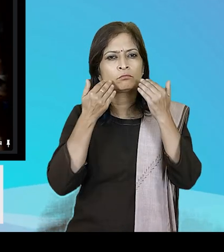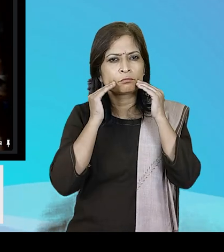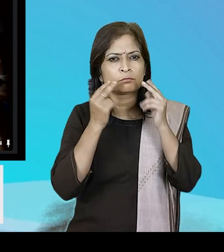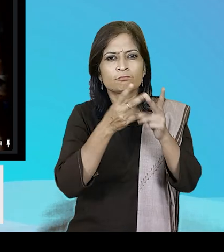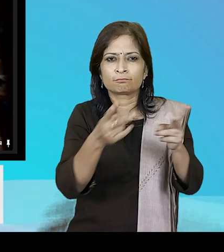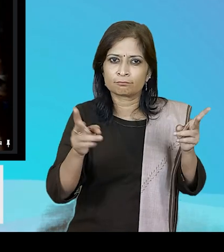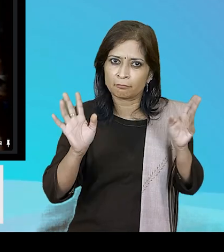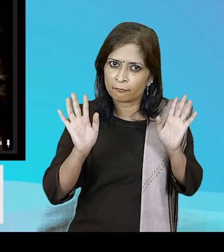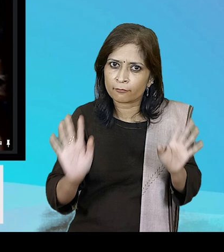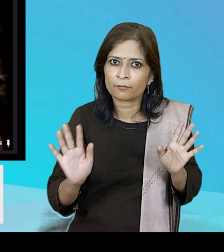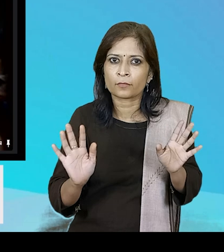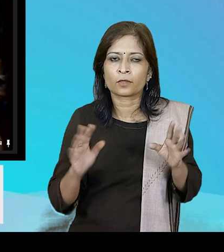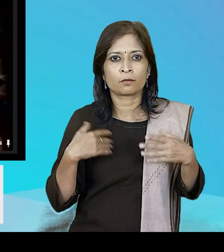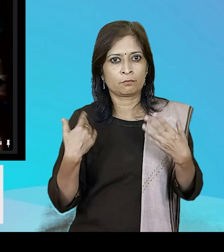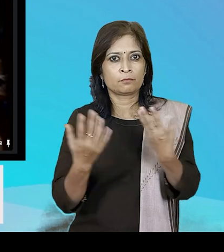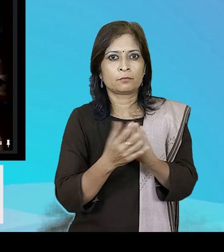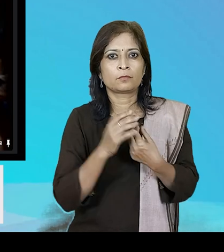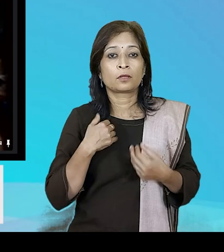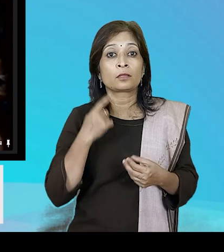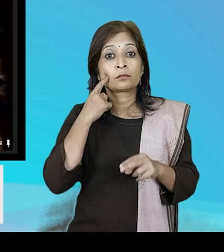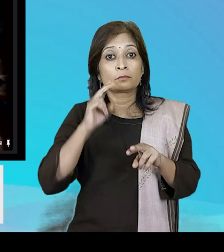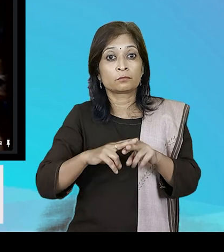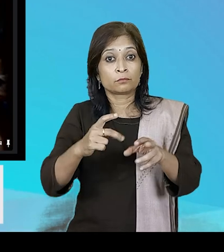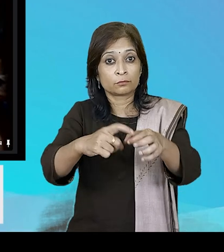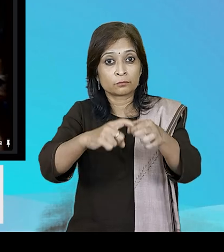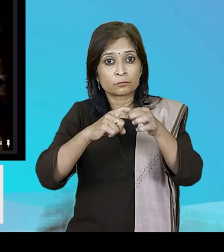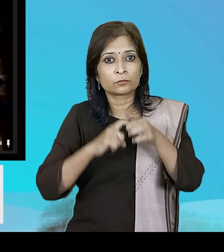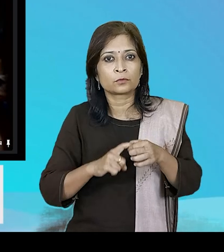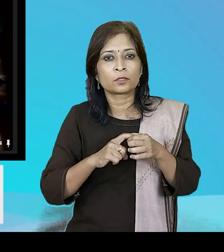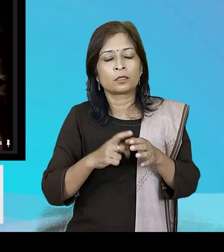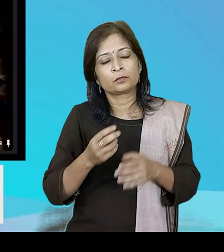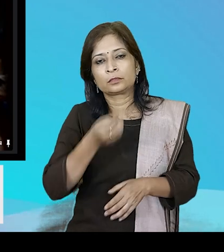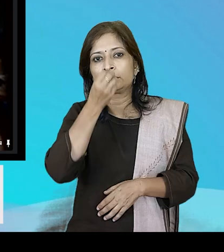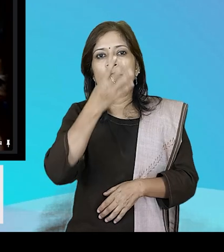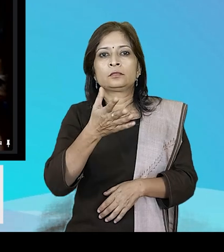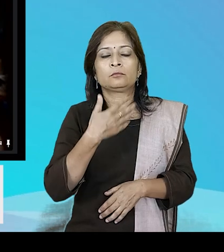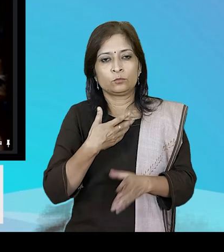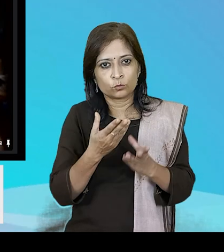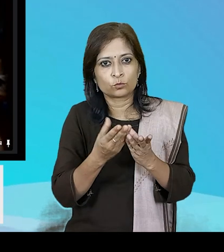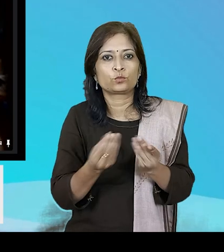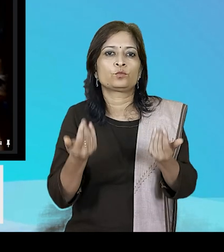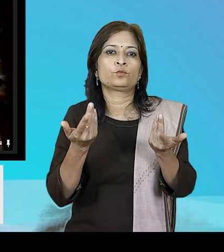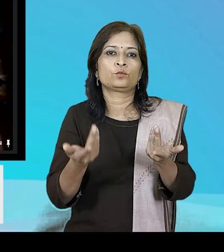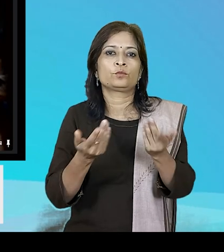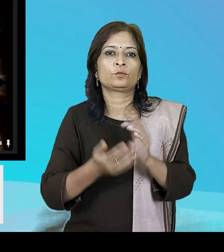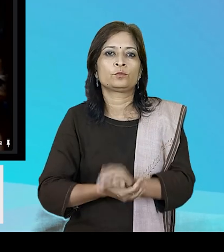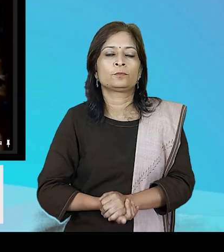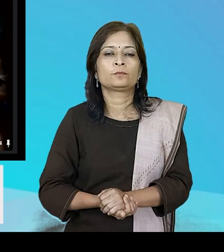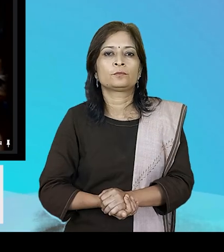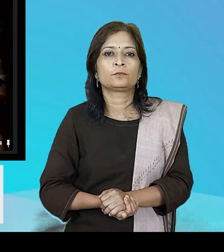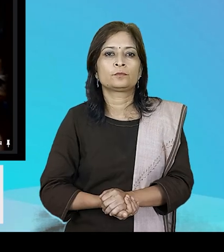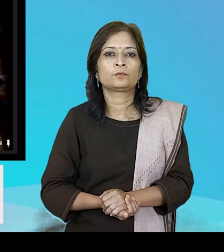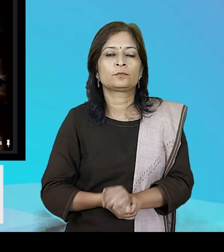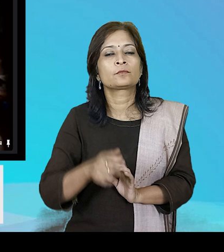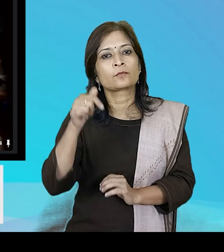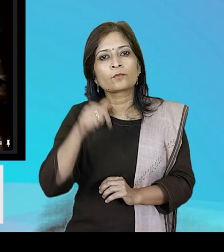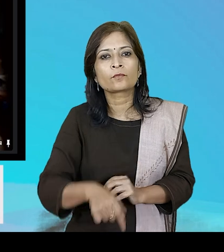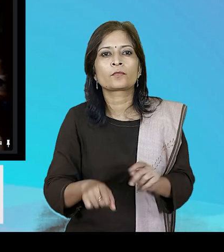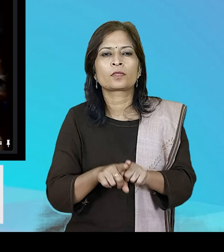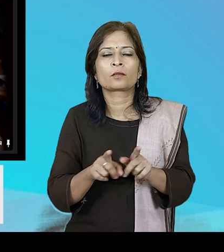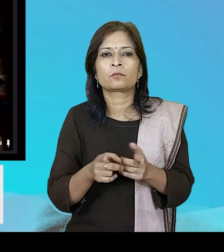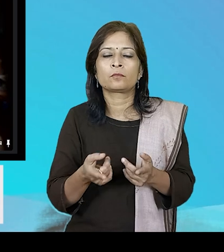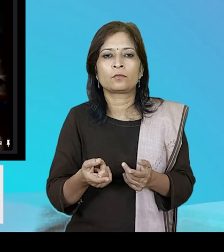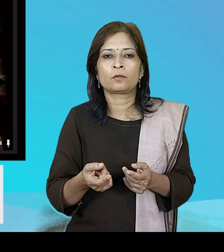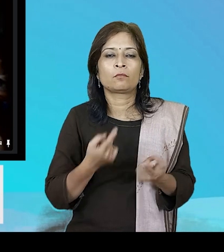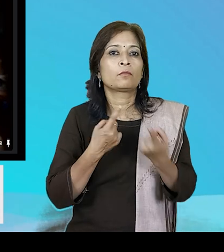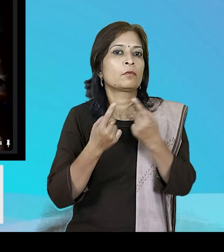available on social media, so if there is any question, ask, and it'll be easy. Okay. Ma'am, since we